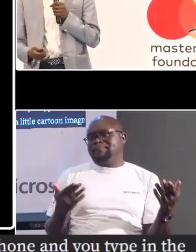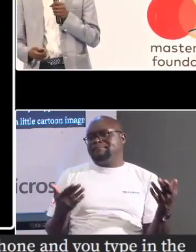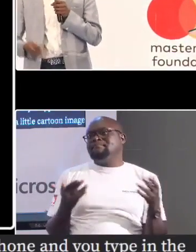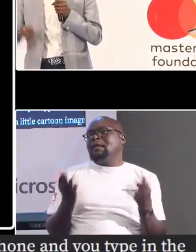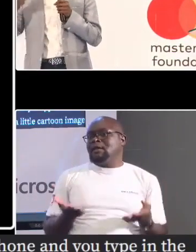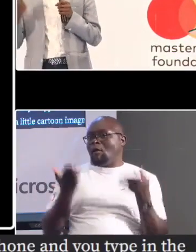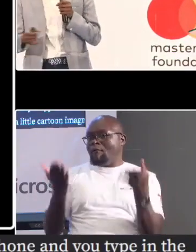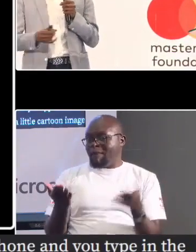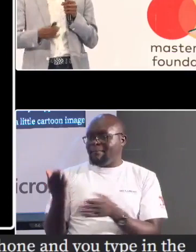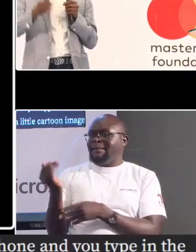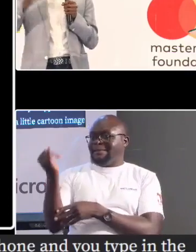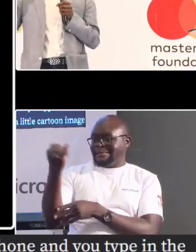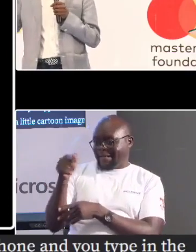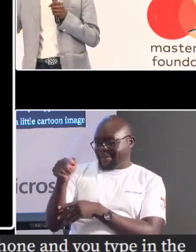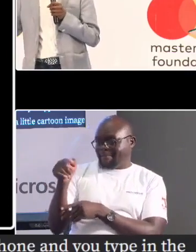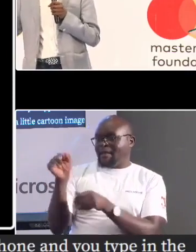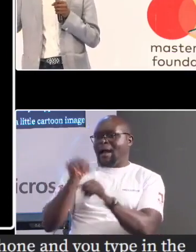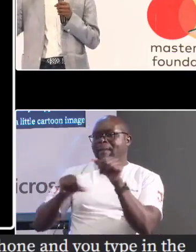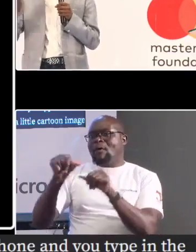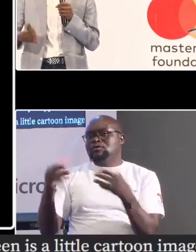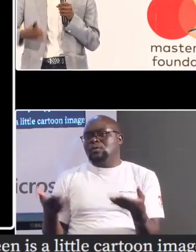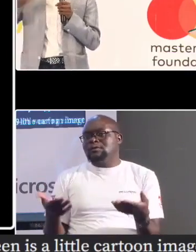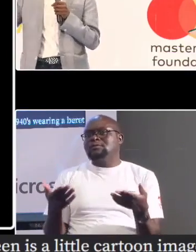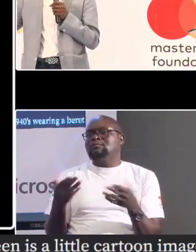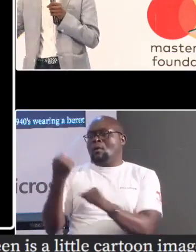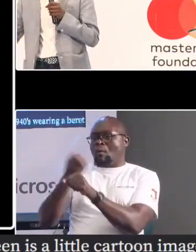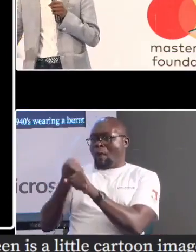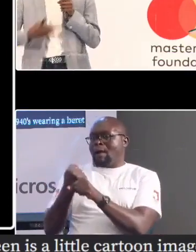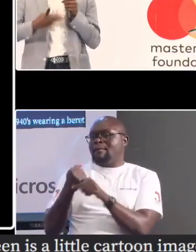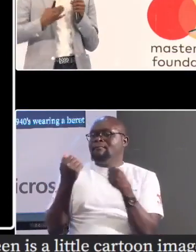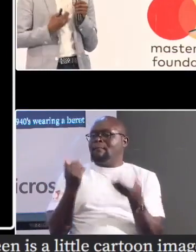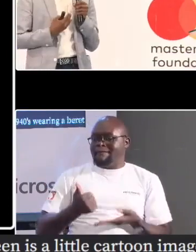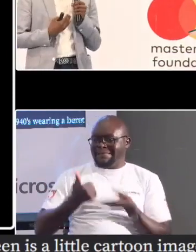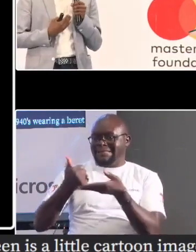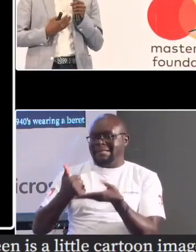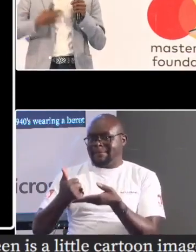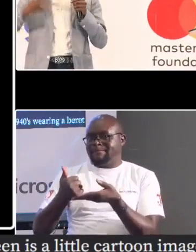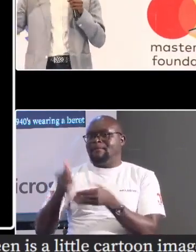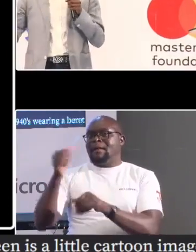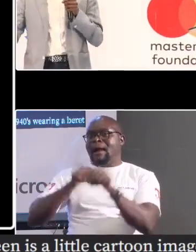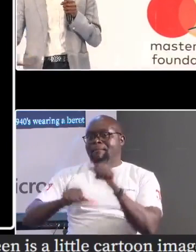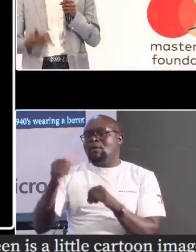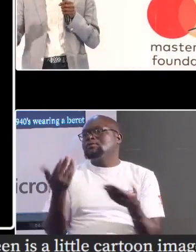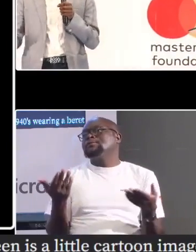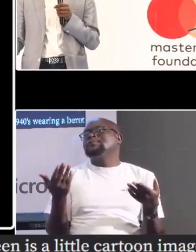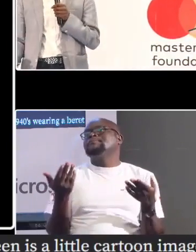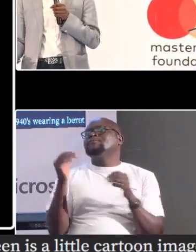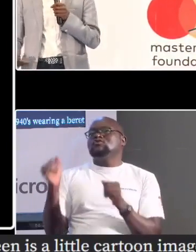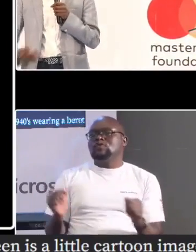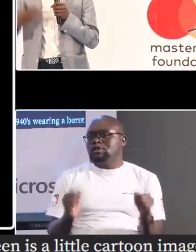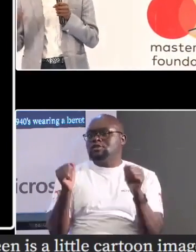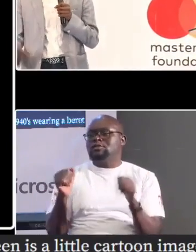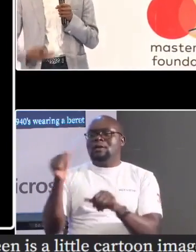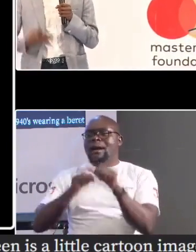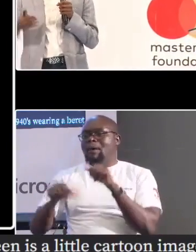offer. Design is about frameworking, about facilitating. It's about strategy.